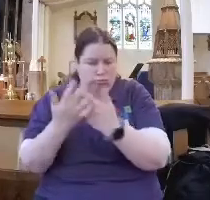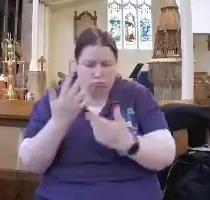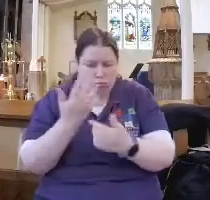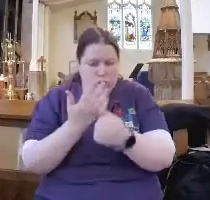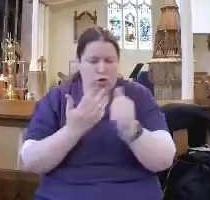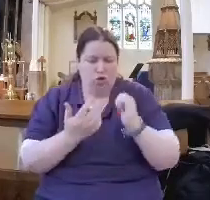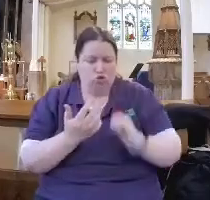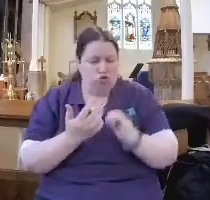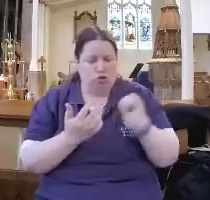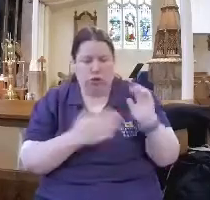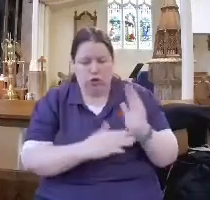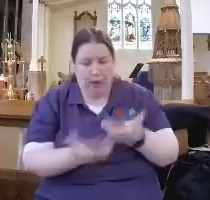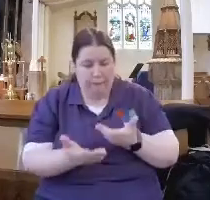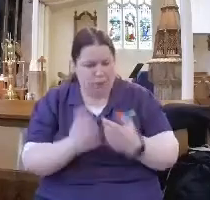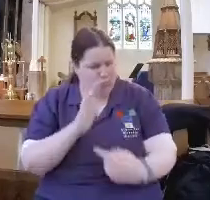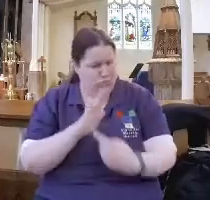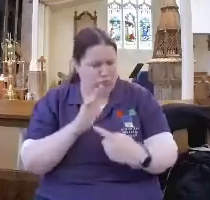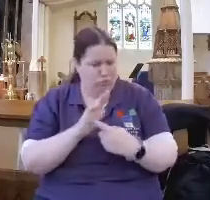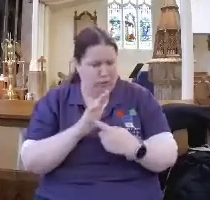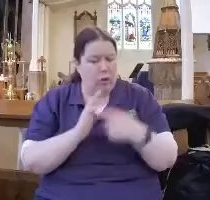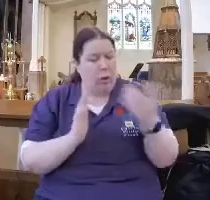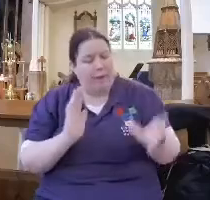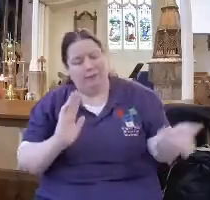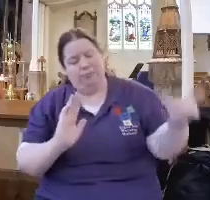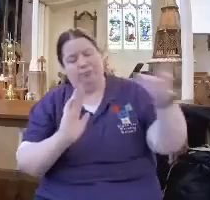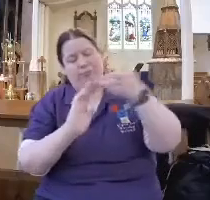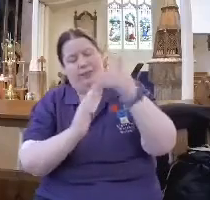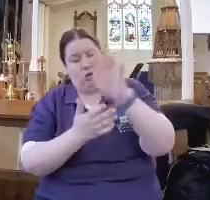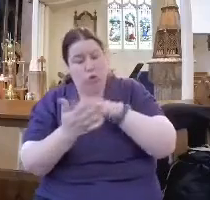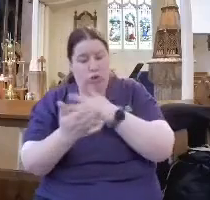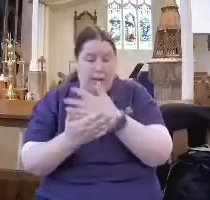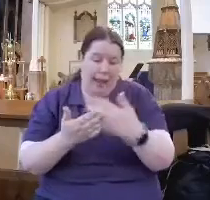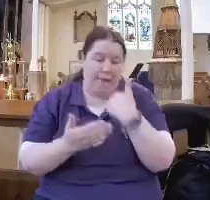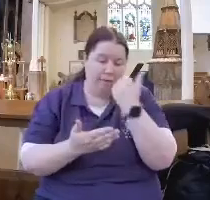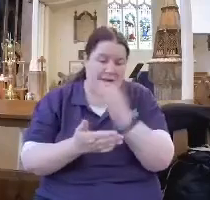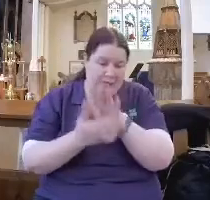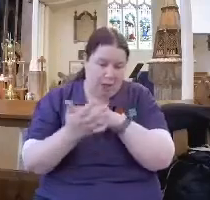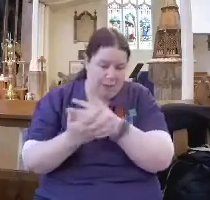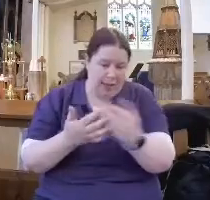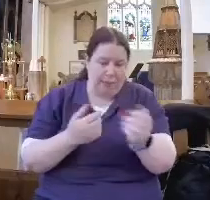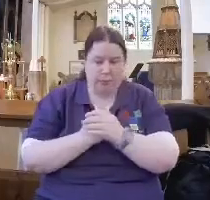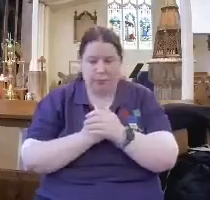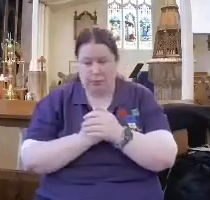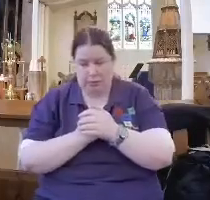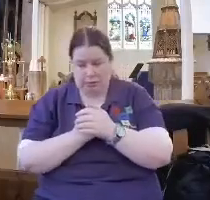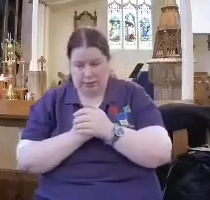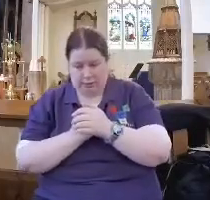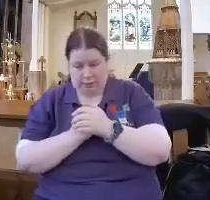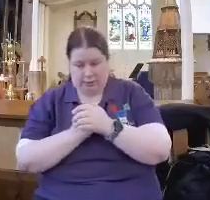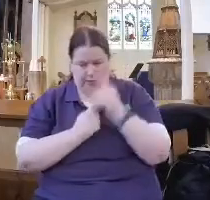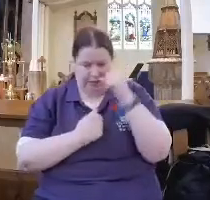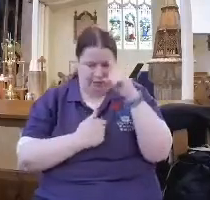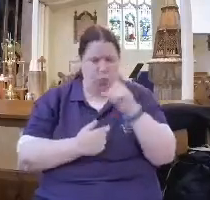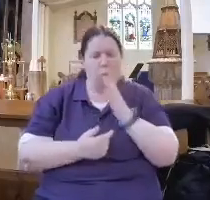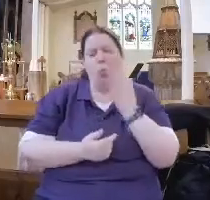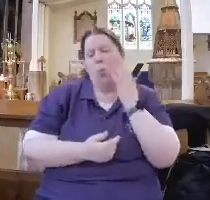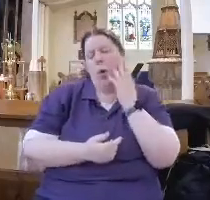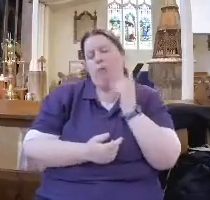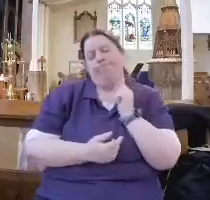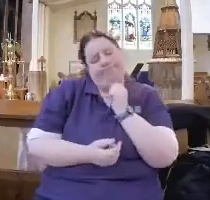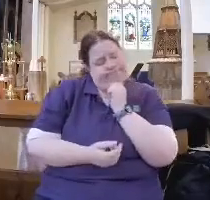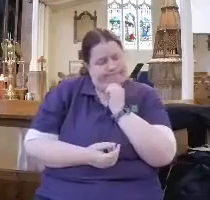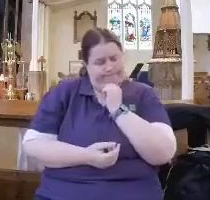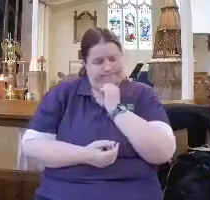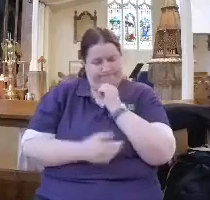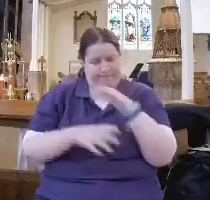in to your timetable and say, I'm doing this. Not look and think, when can I fit it in around everything else, but get it in there at